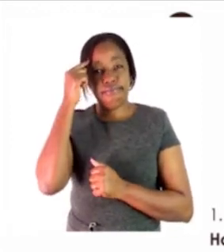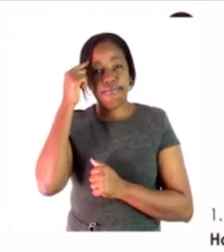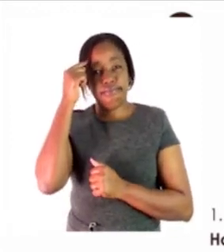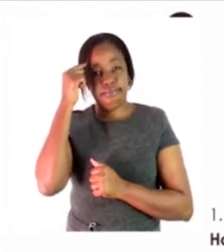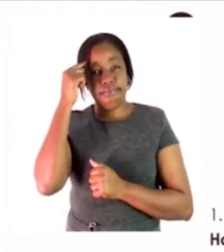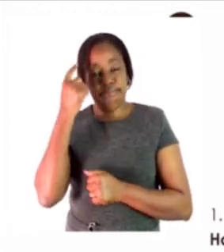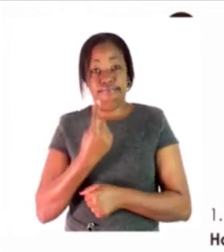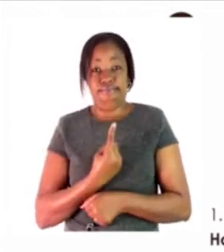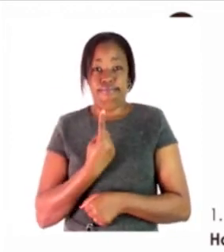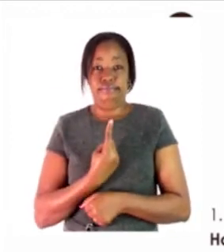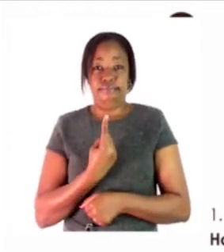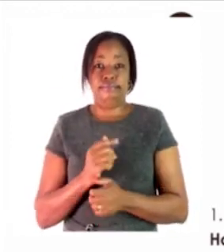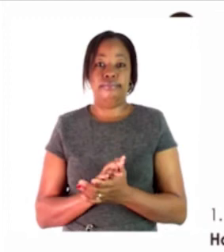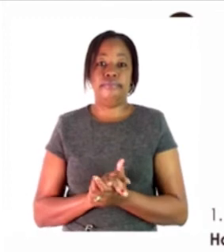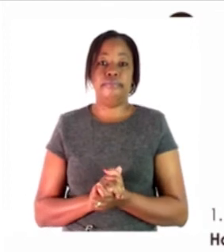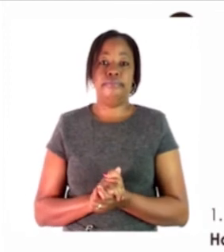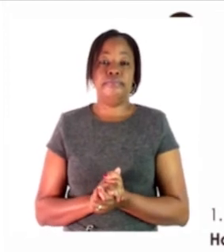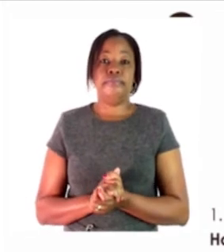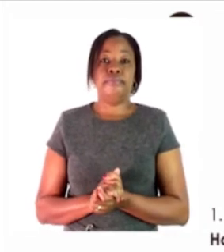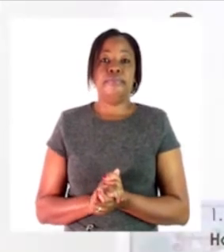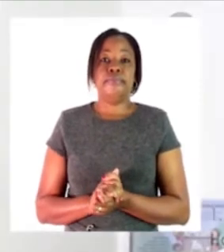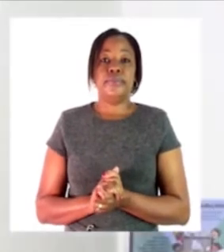for this page. Okay.